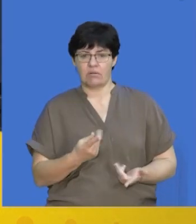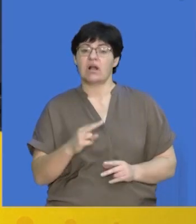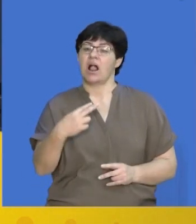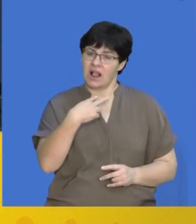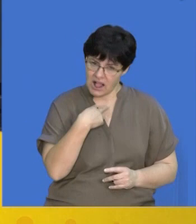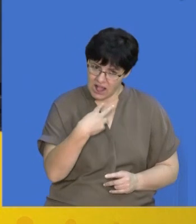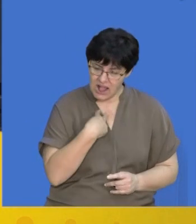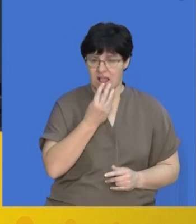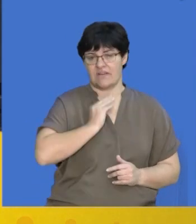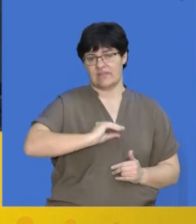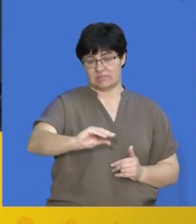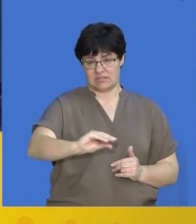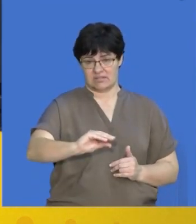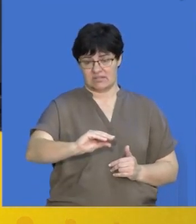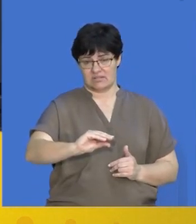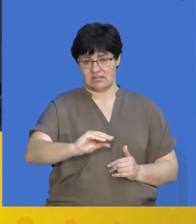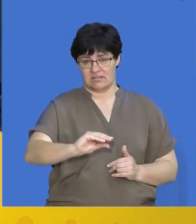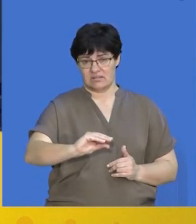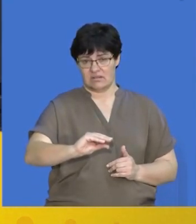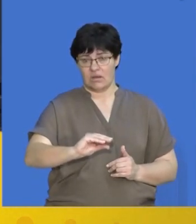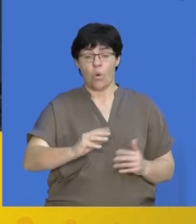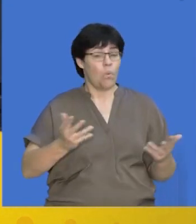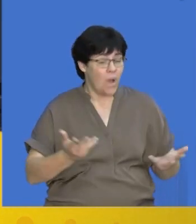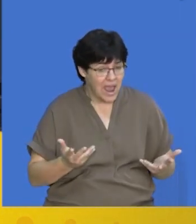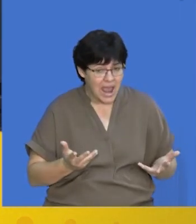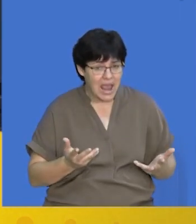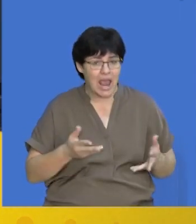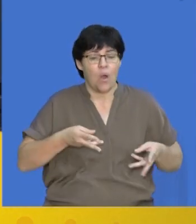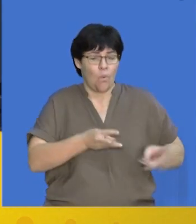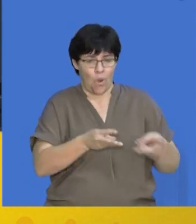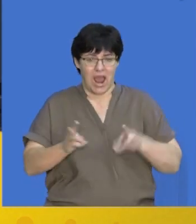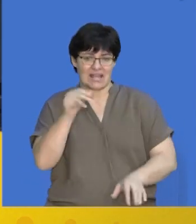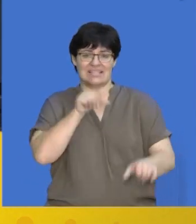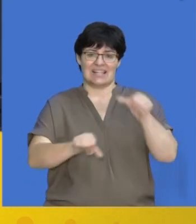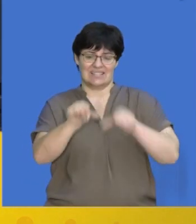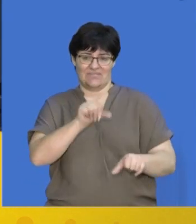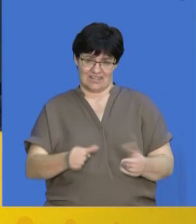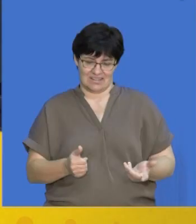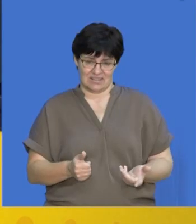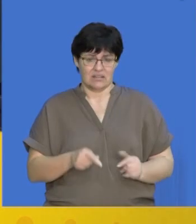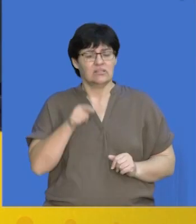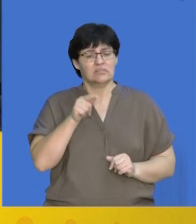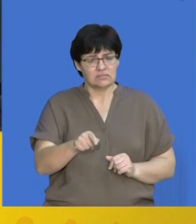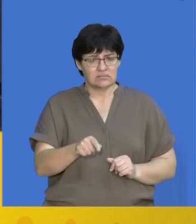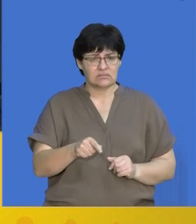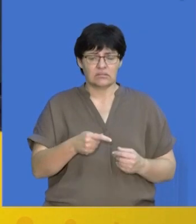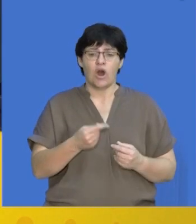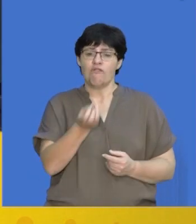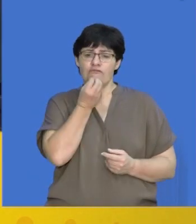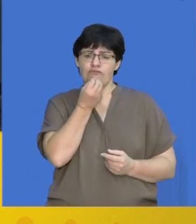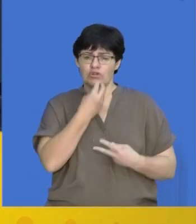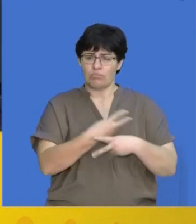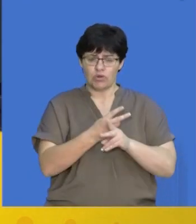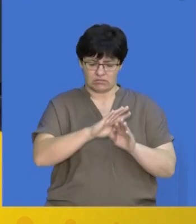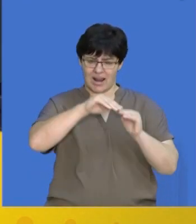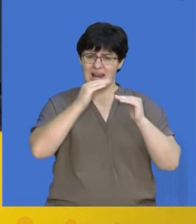the lack of investment in scientific farming methods has done what? Reduced crop production.